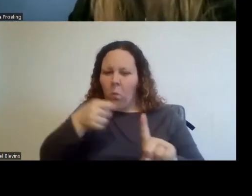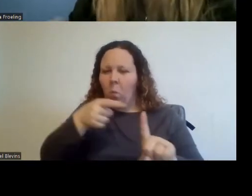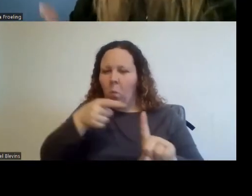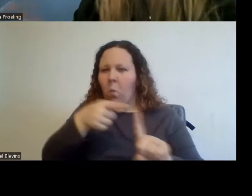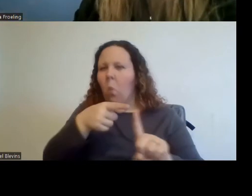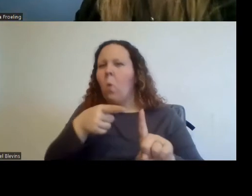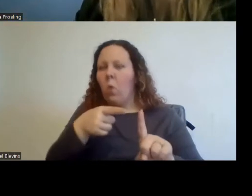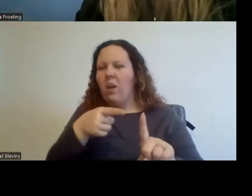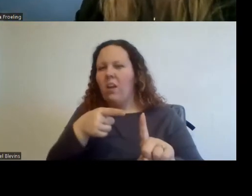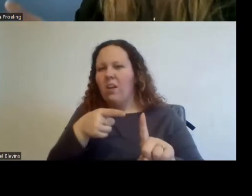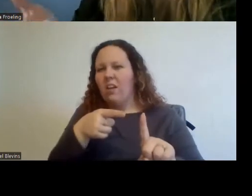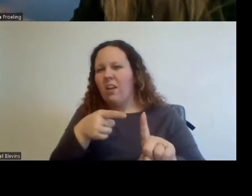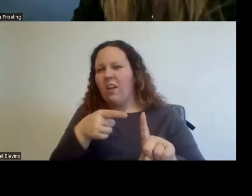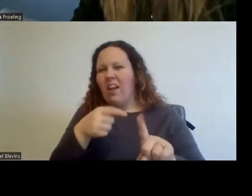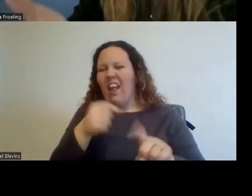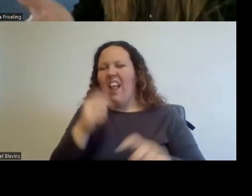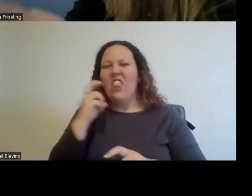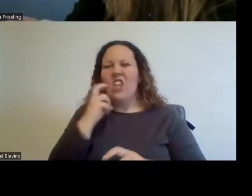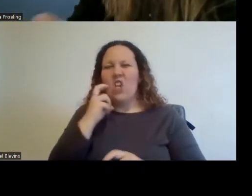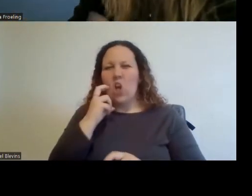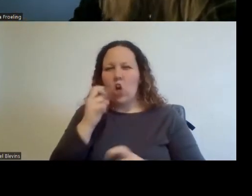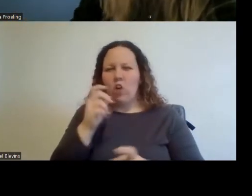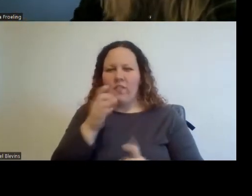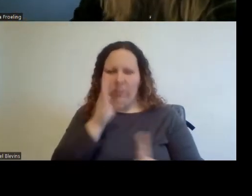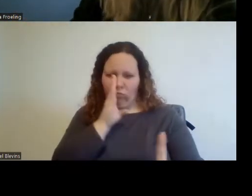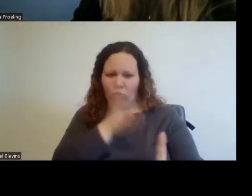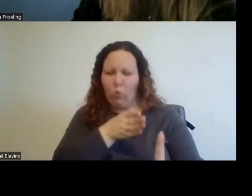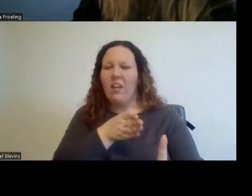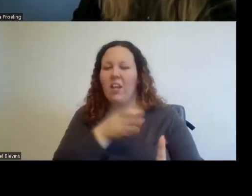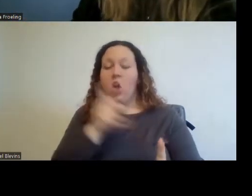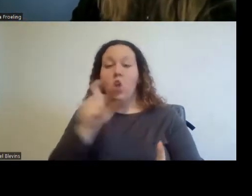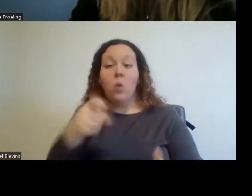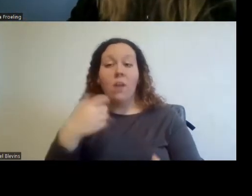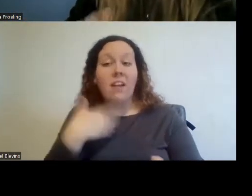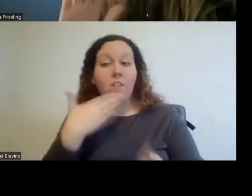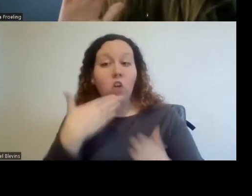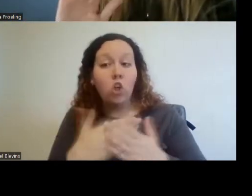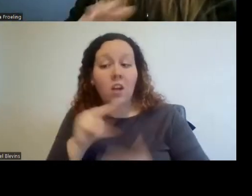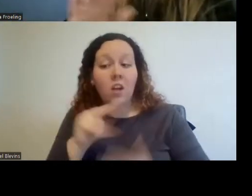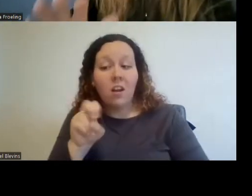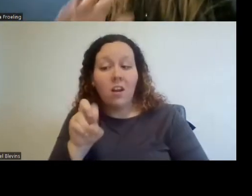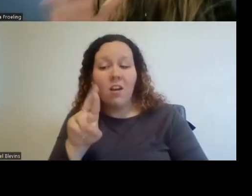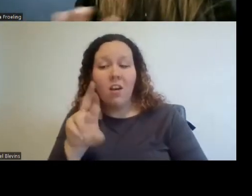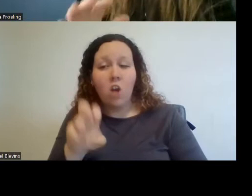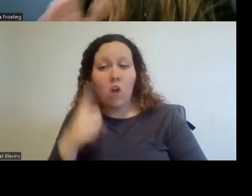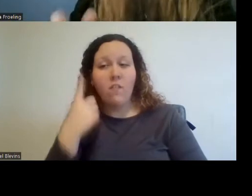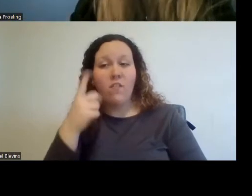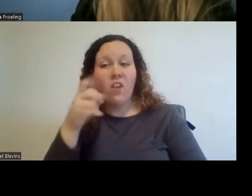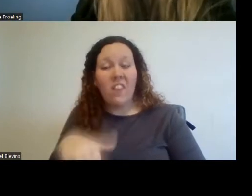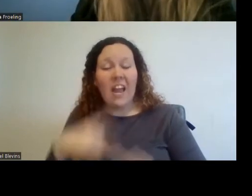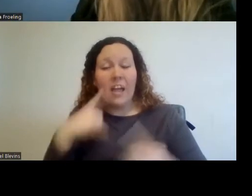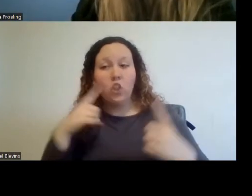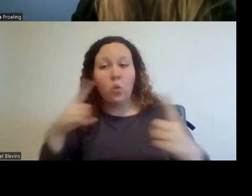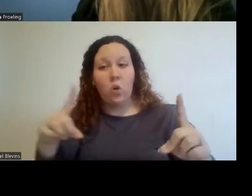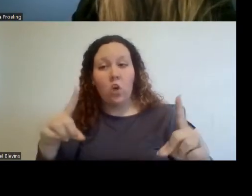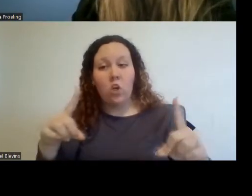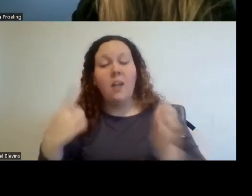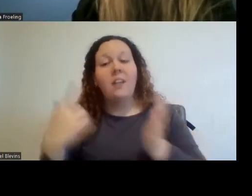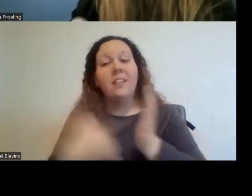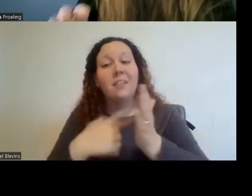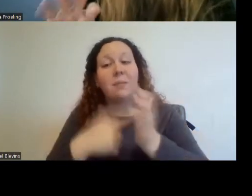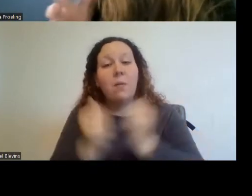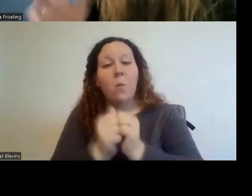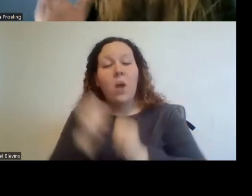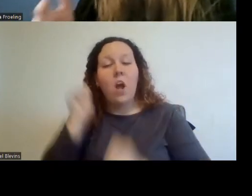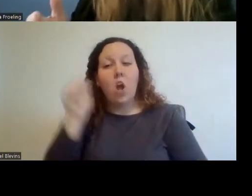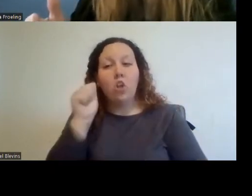Now you have to have a good hearing nerve in order for that to work. But sometimes with auditory neuropathy,